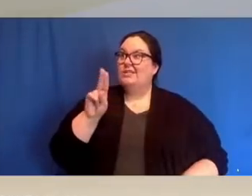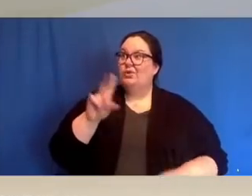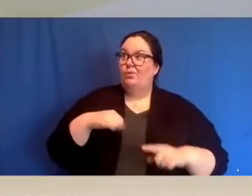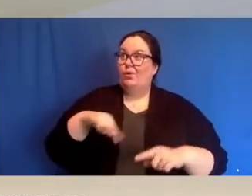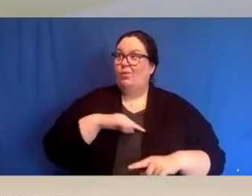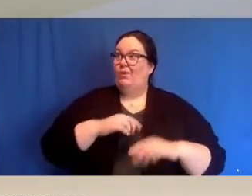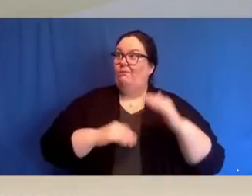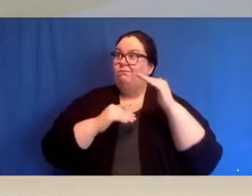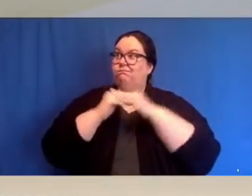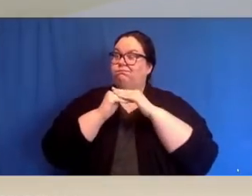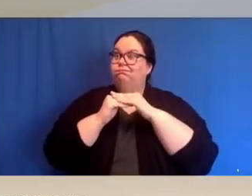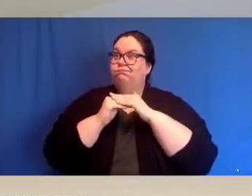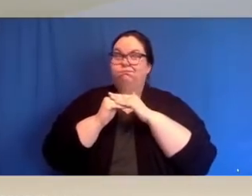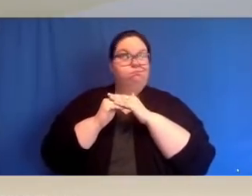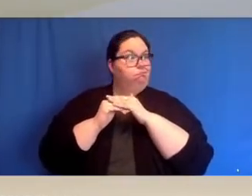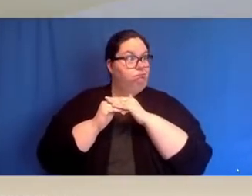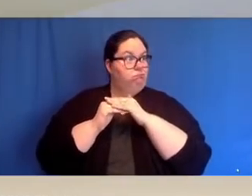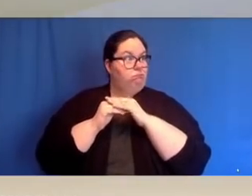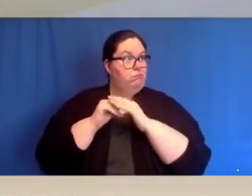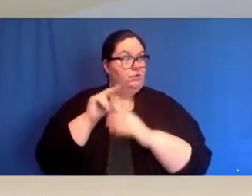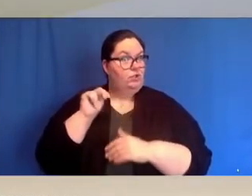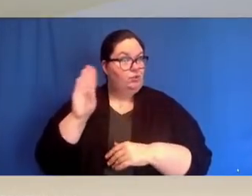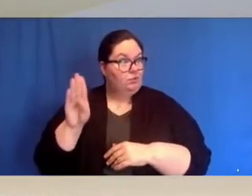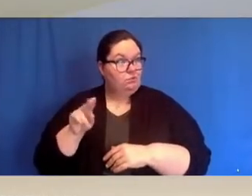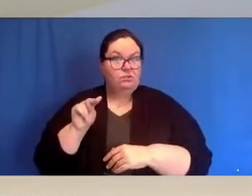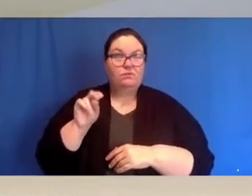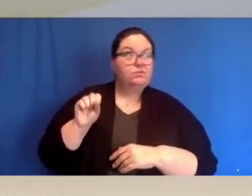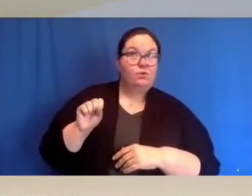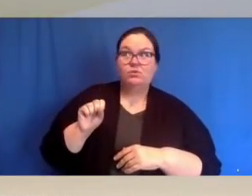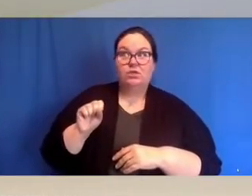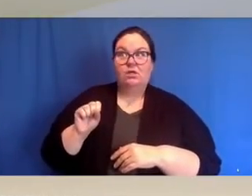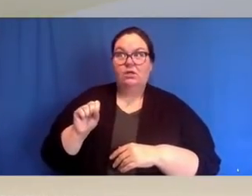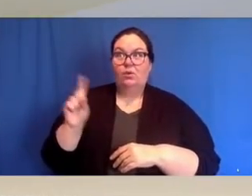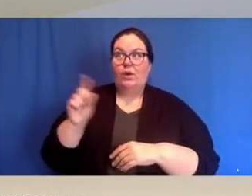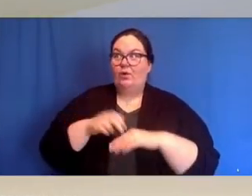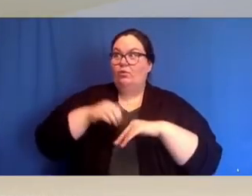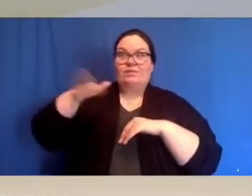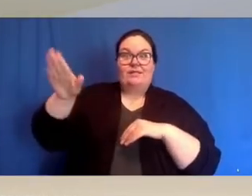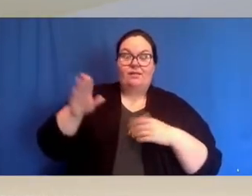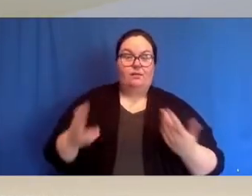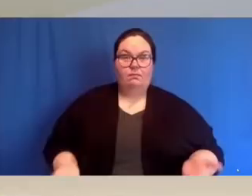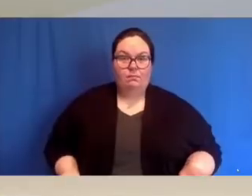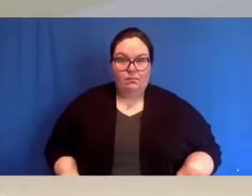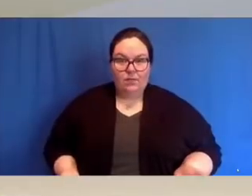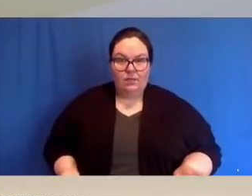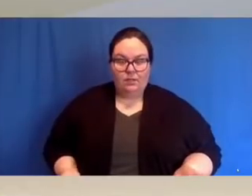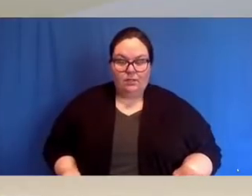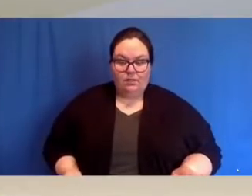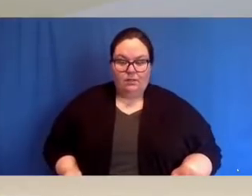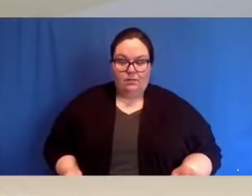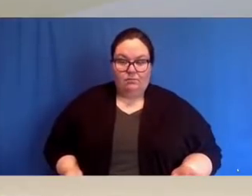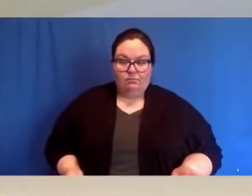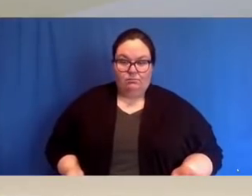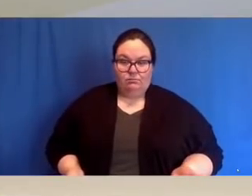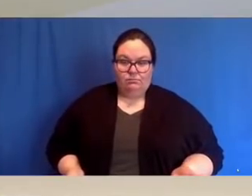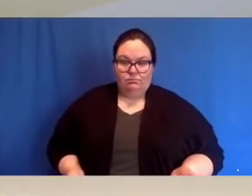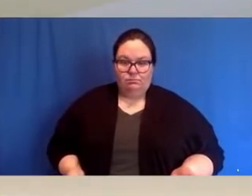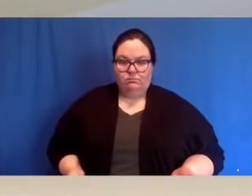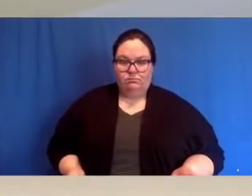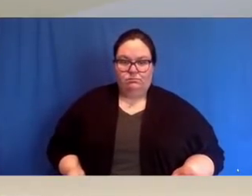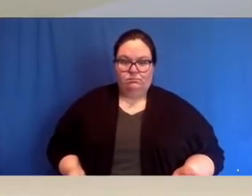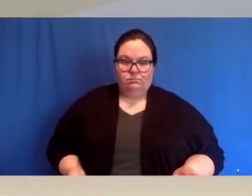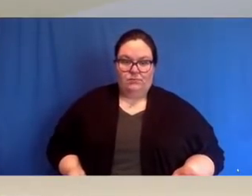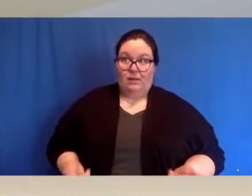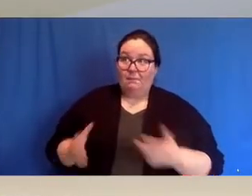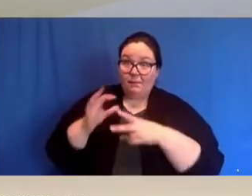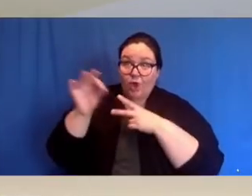in the rising increase in numbers and the fear that that could have in various healthcare systems is there may not be opportunities for them to go